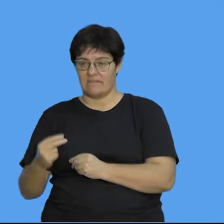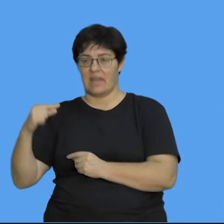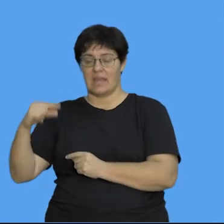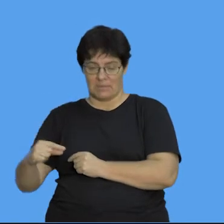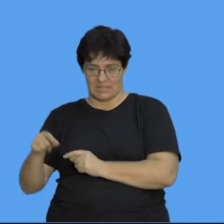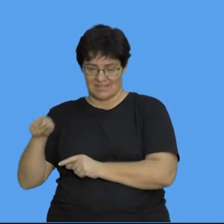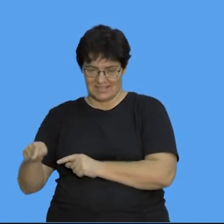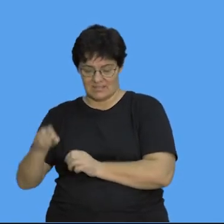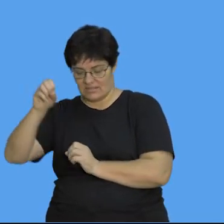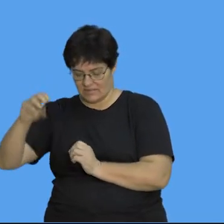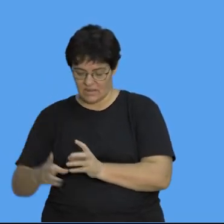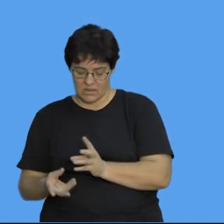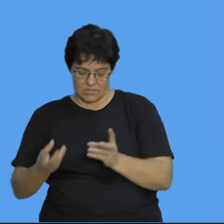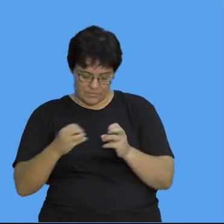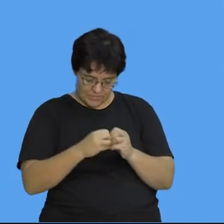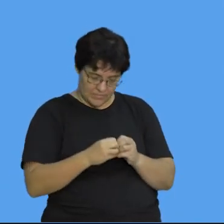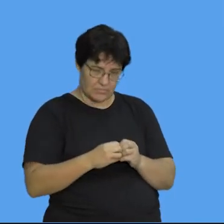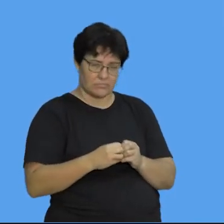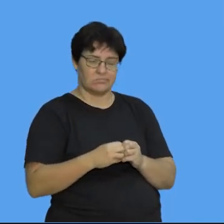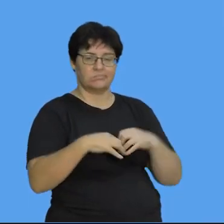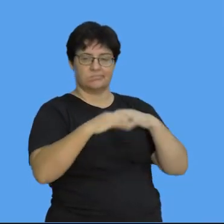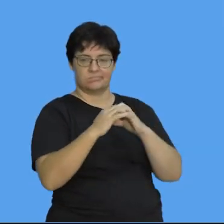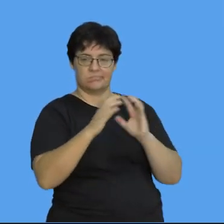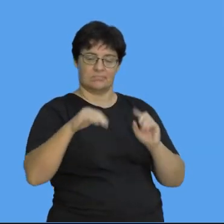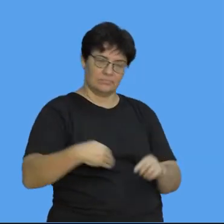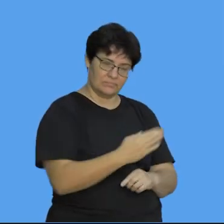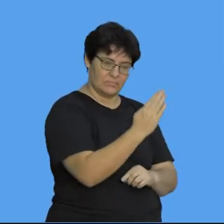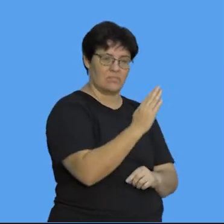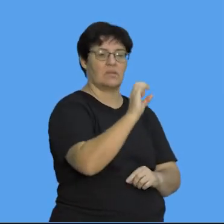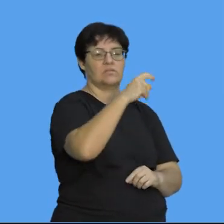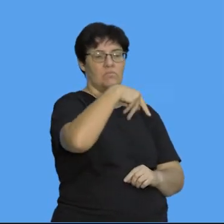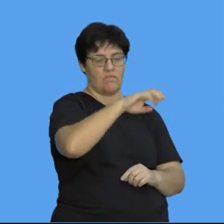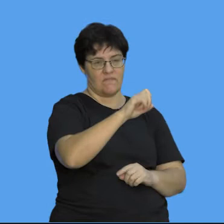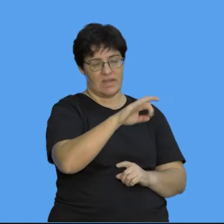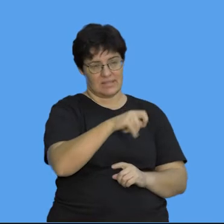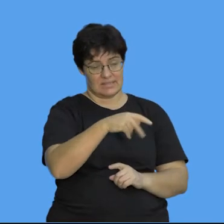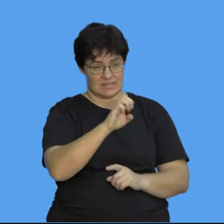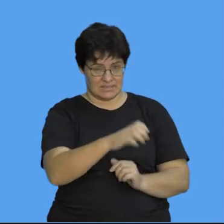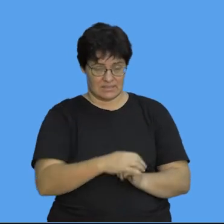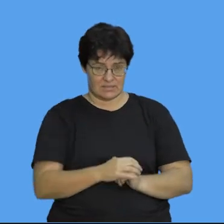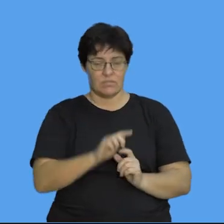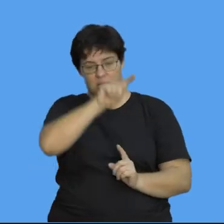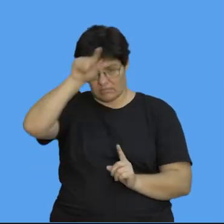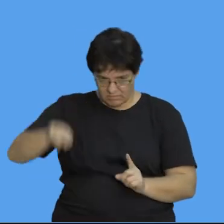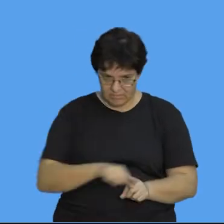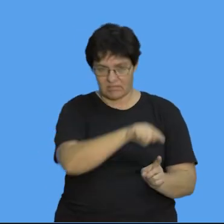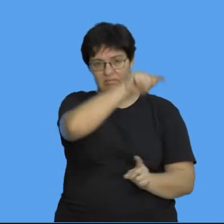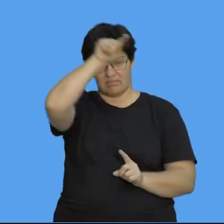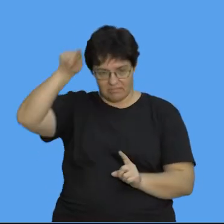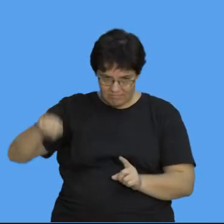has gametes, the gametes fuse, and we have a sporophyte. So it's